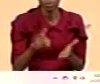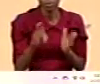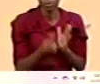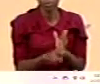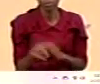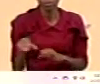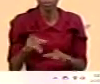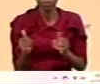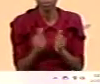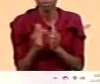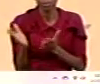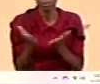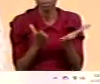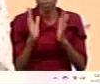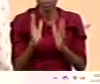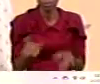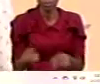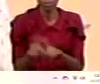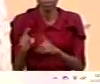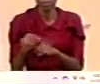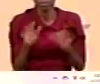thy servant.